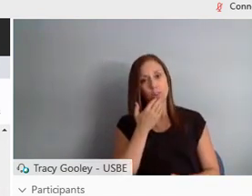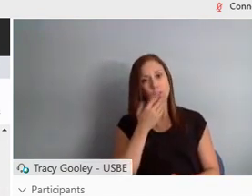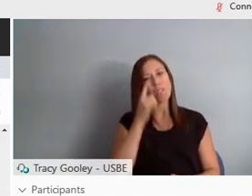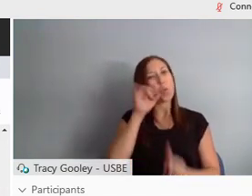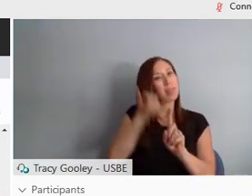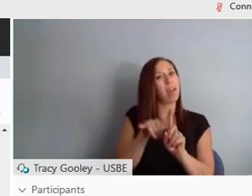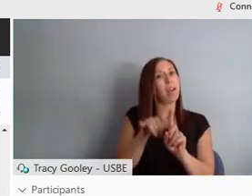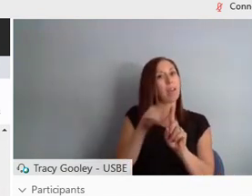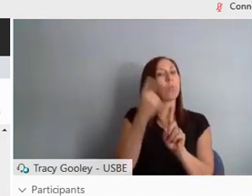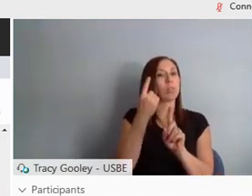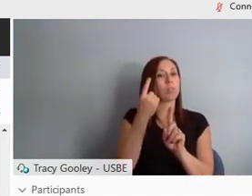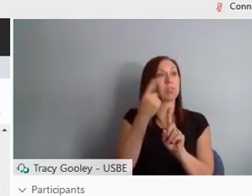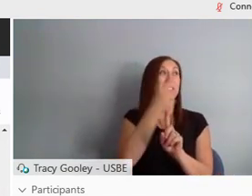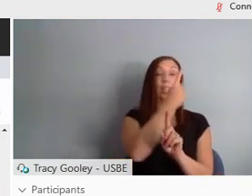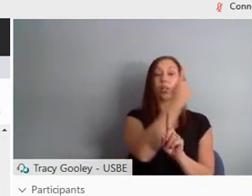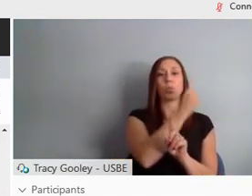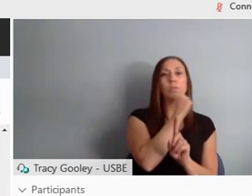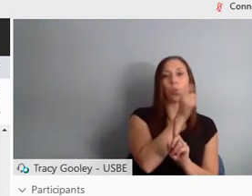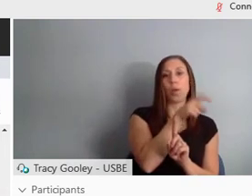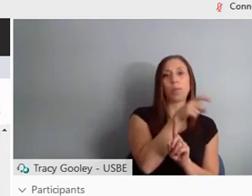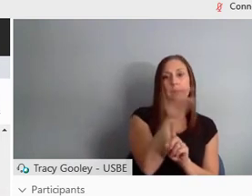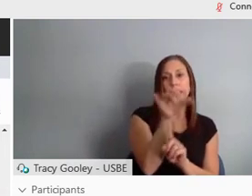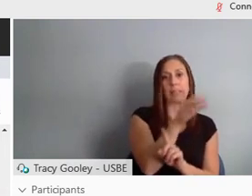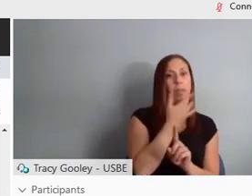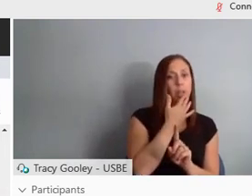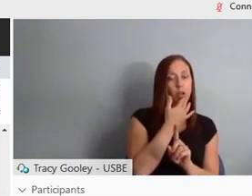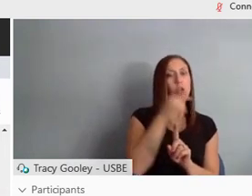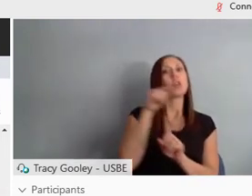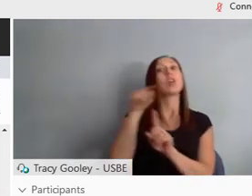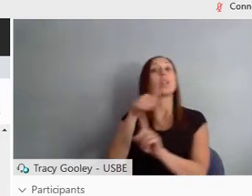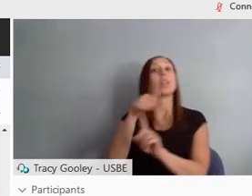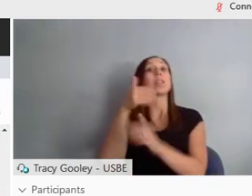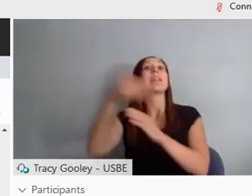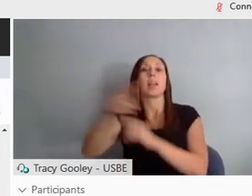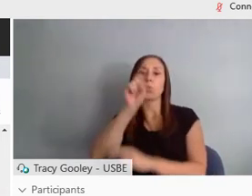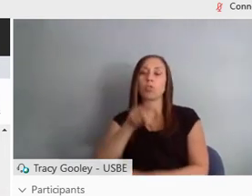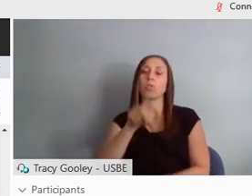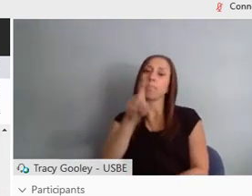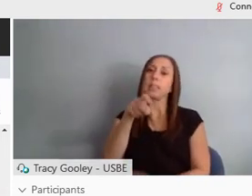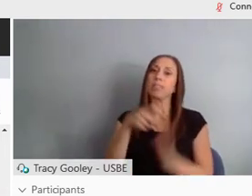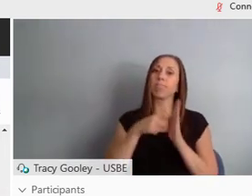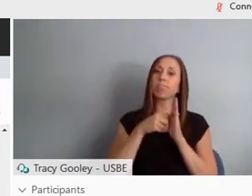for that item. Okay, hopefully that's clear.